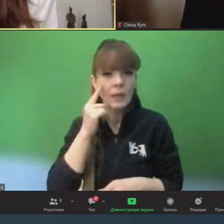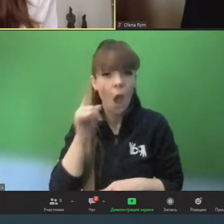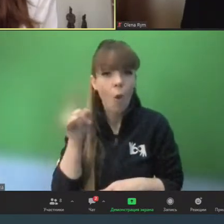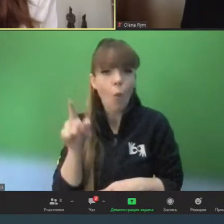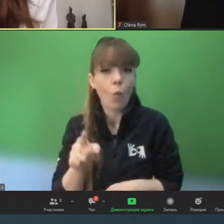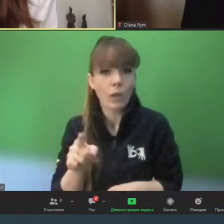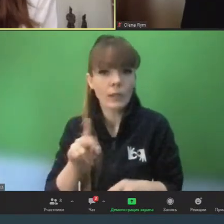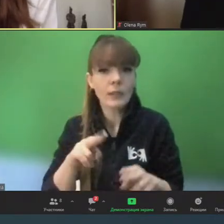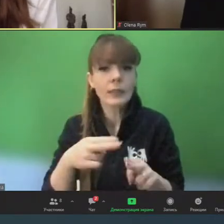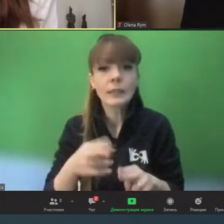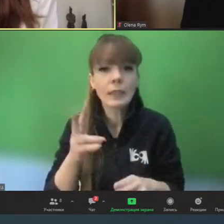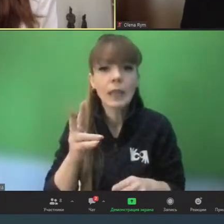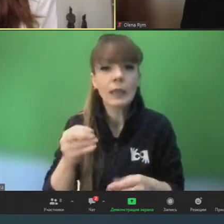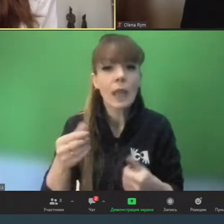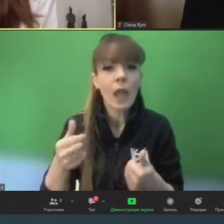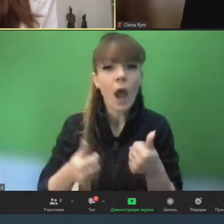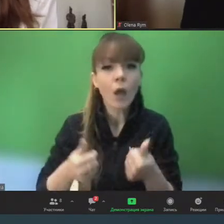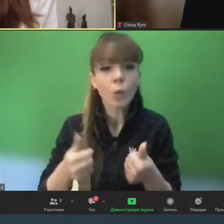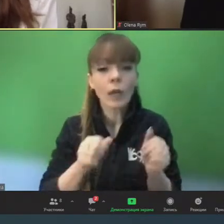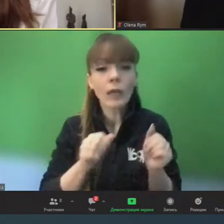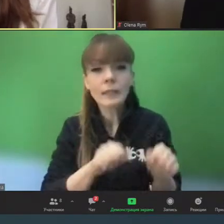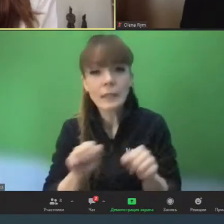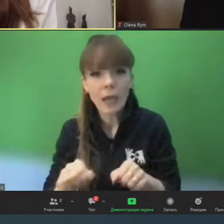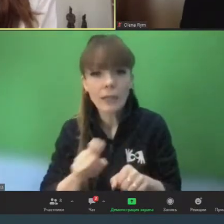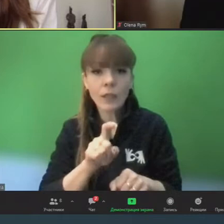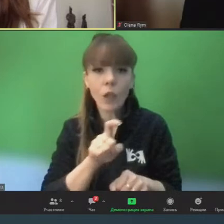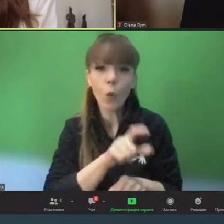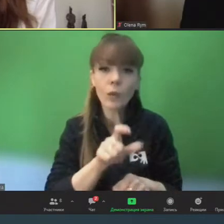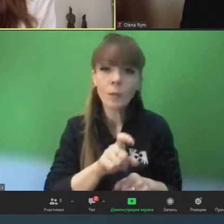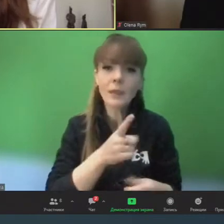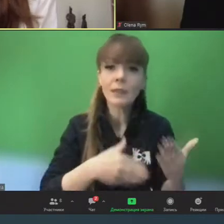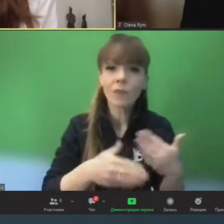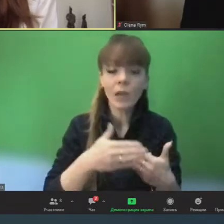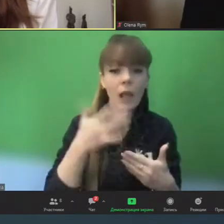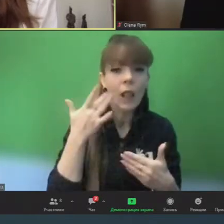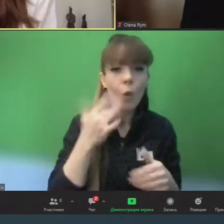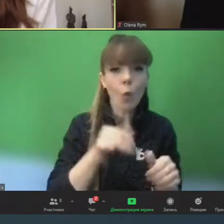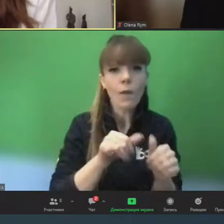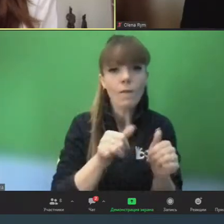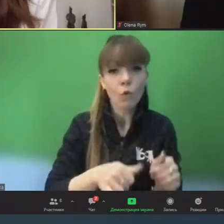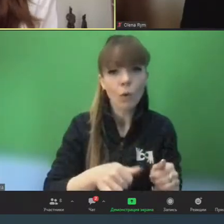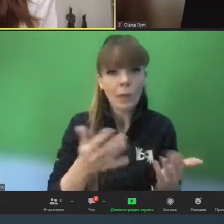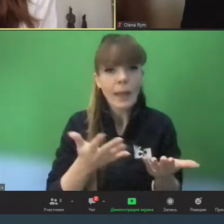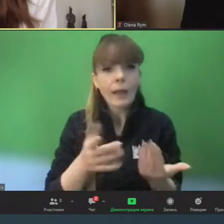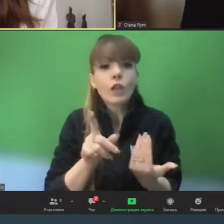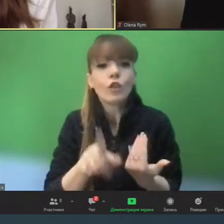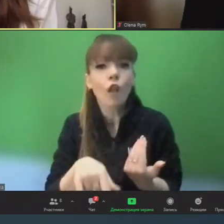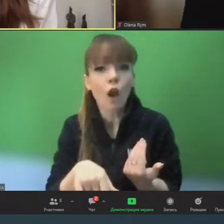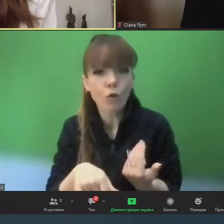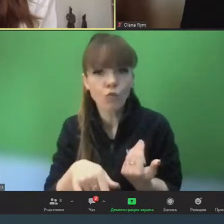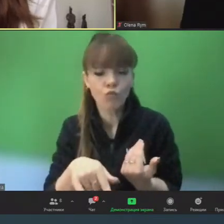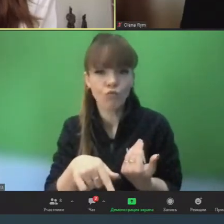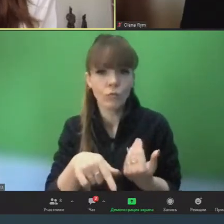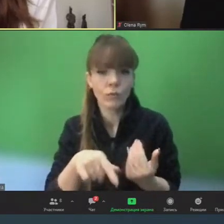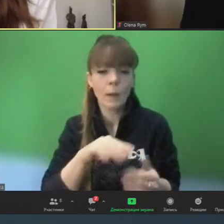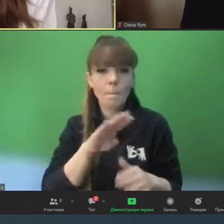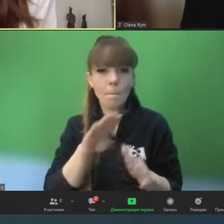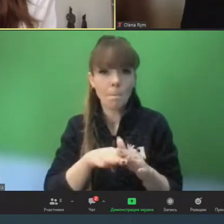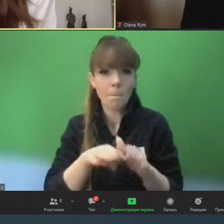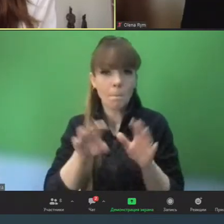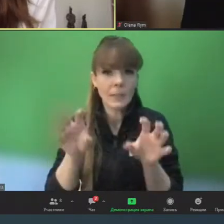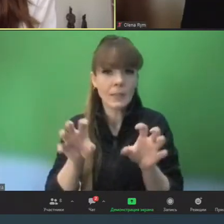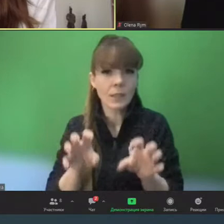to stress in a special way, the ability to compete on the labor market for these